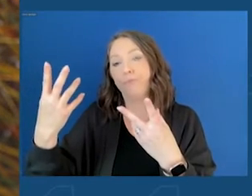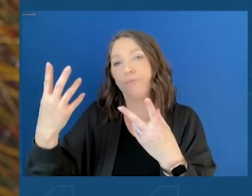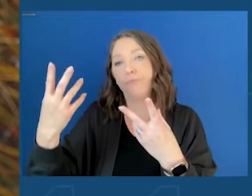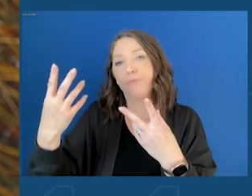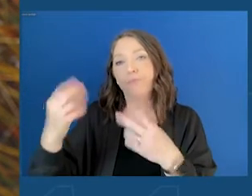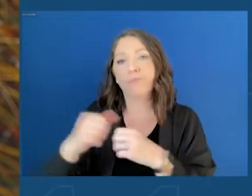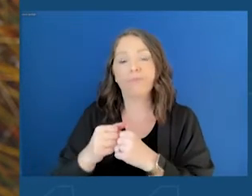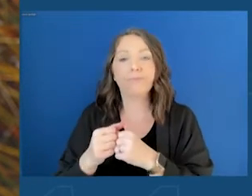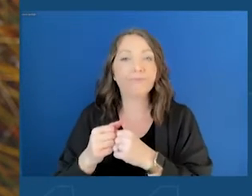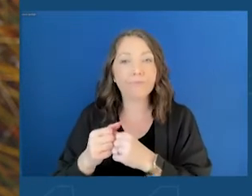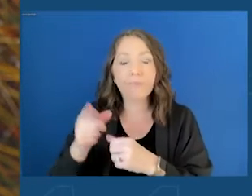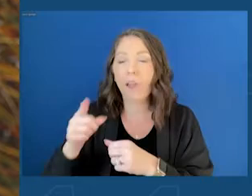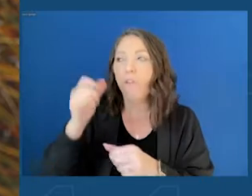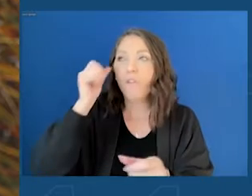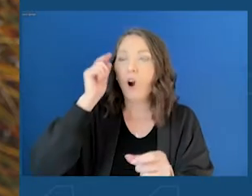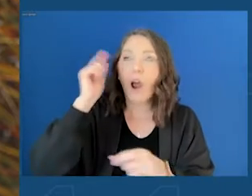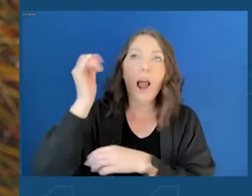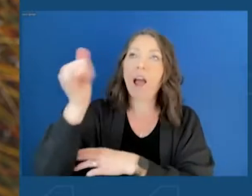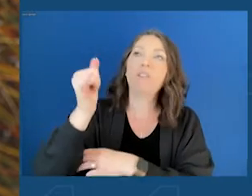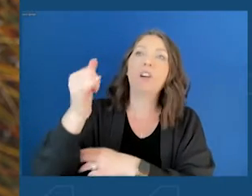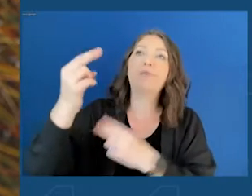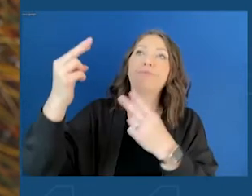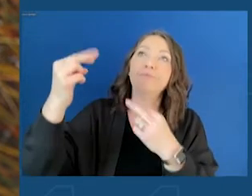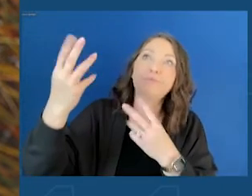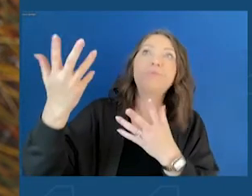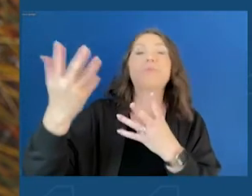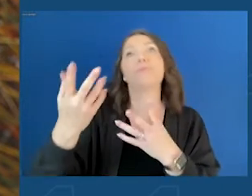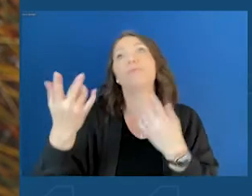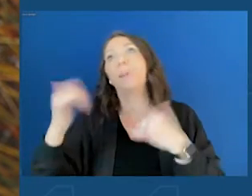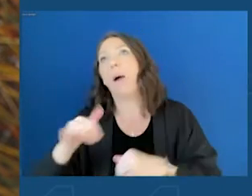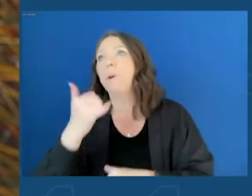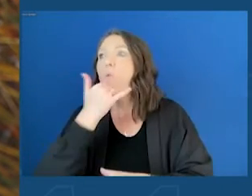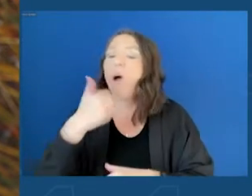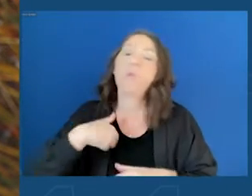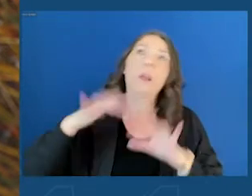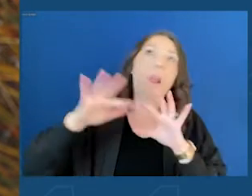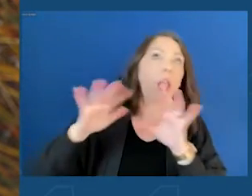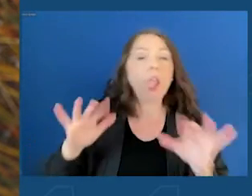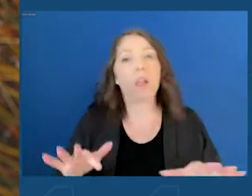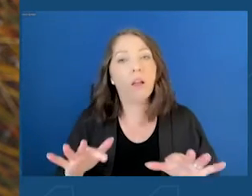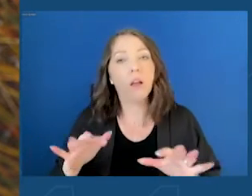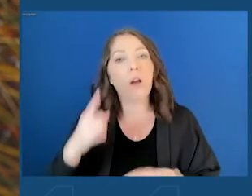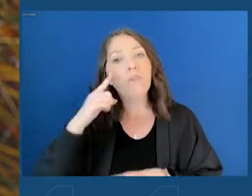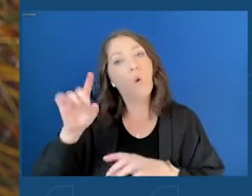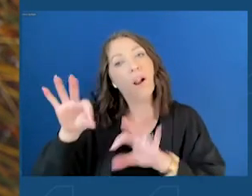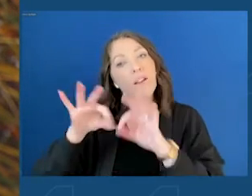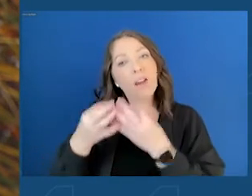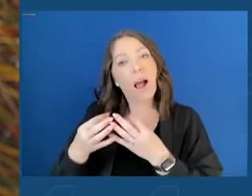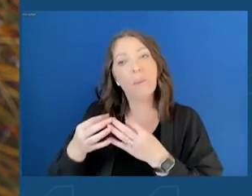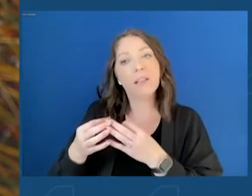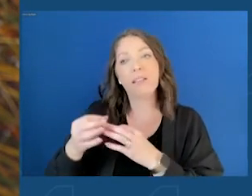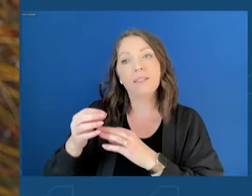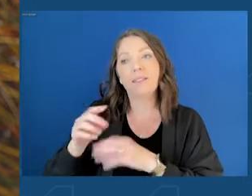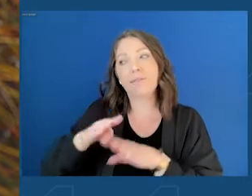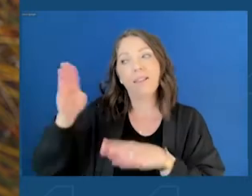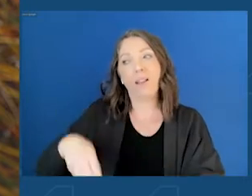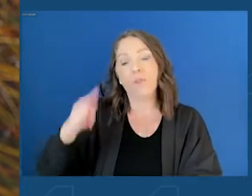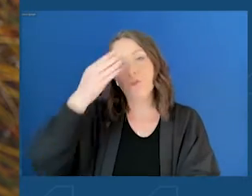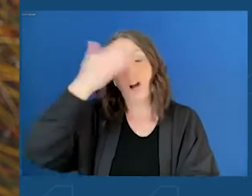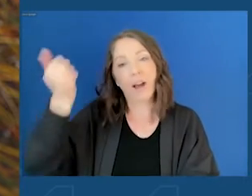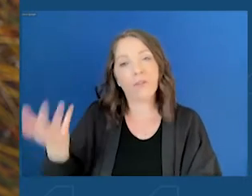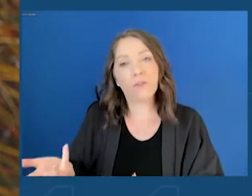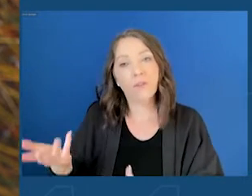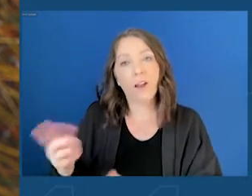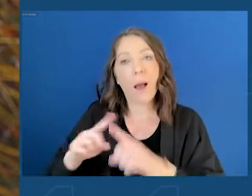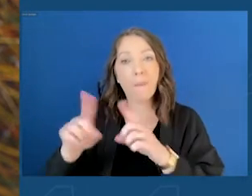them. And for those 2.3 million New Yorkers and their families, it is a sentence that will never really end. But starting today,